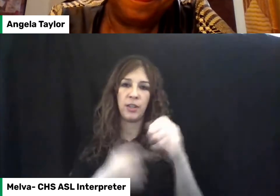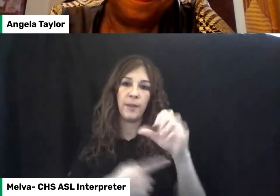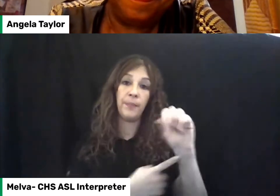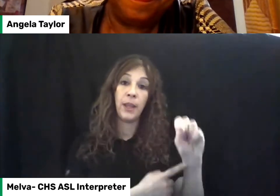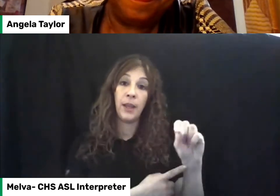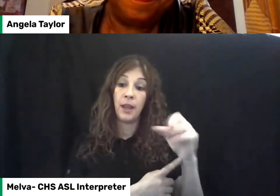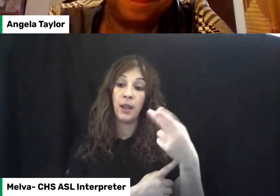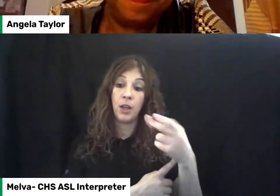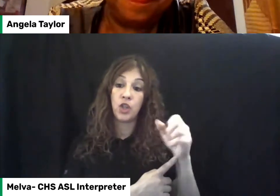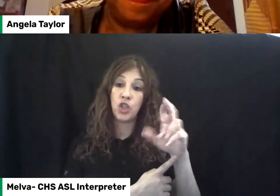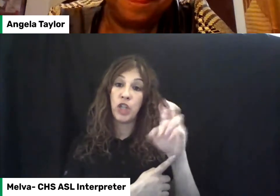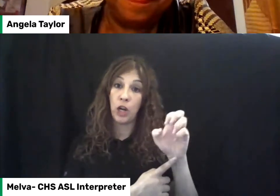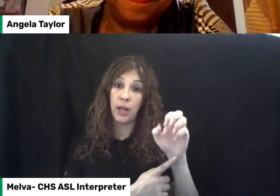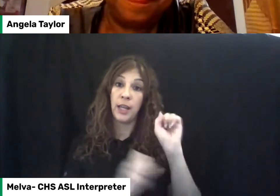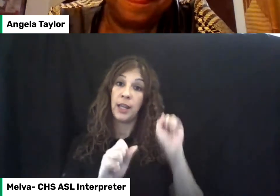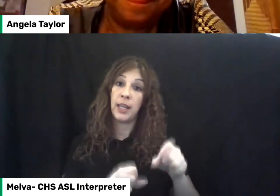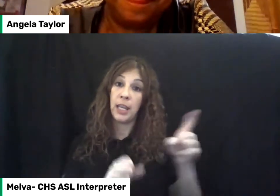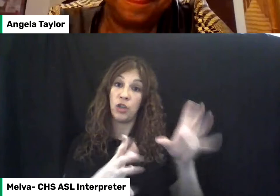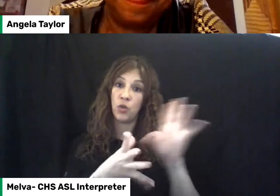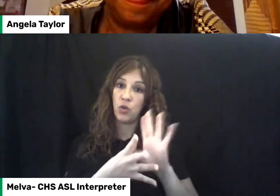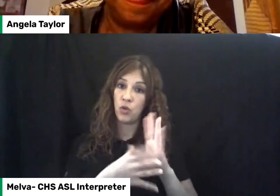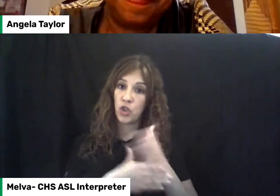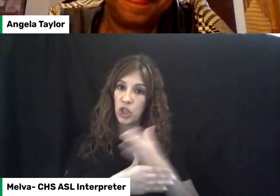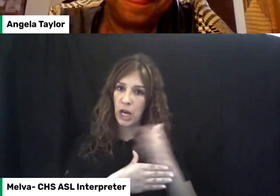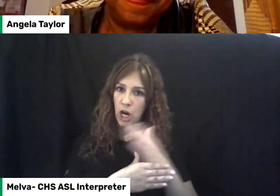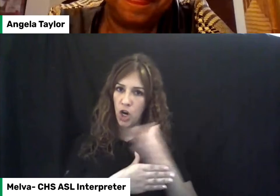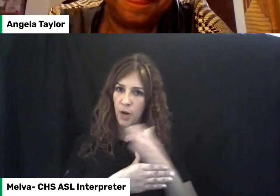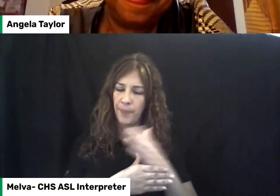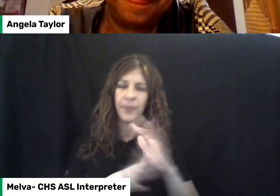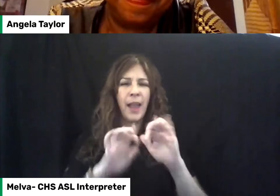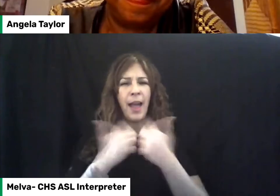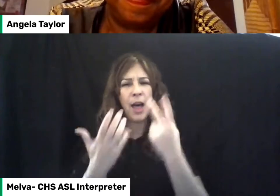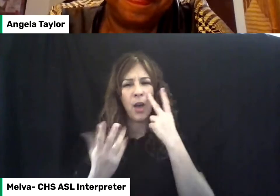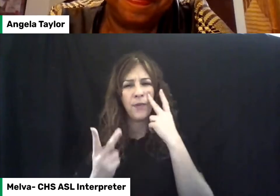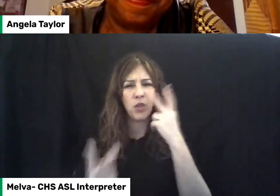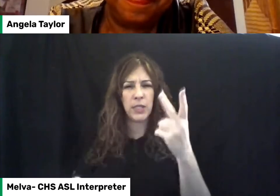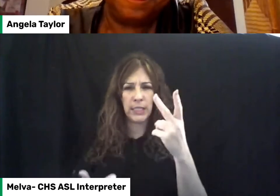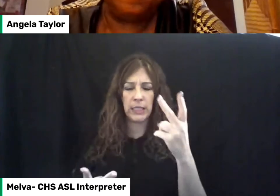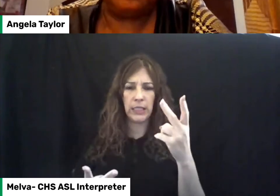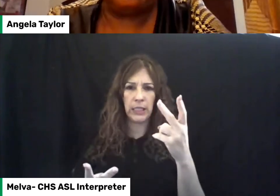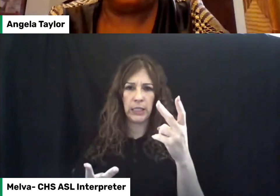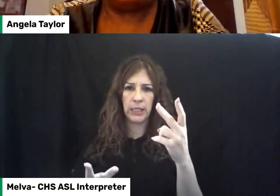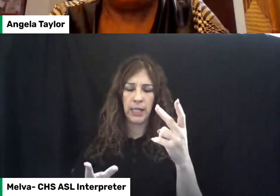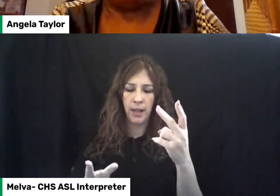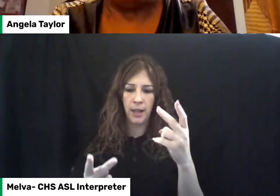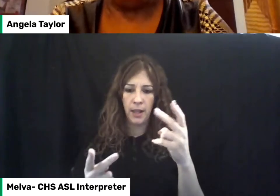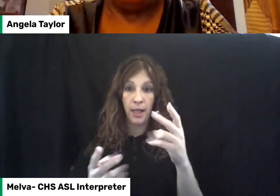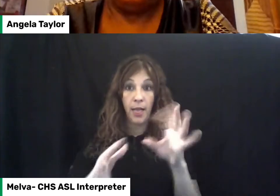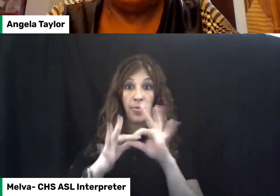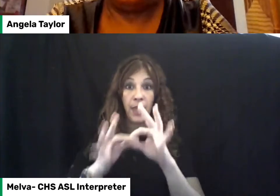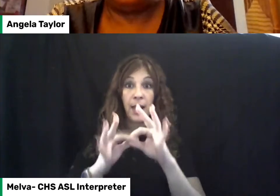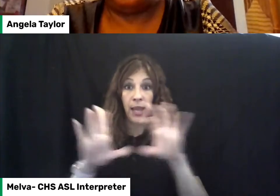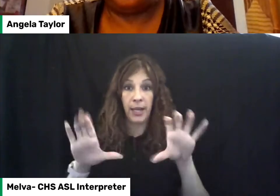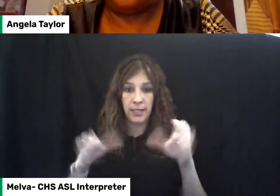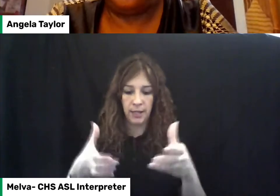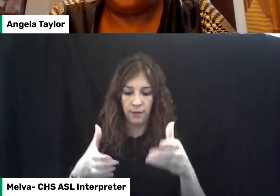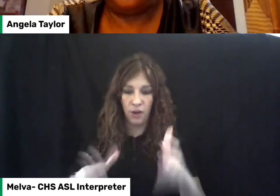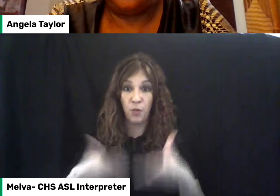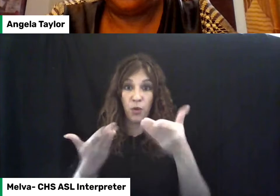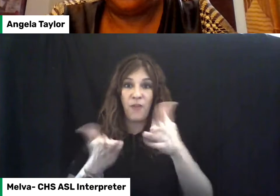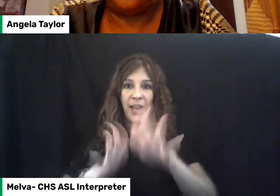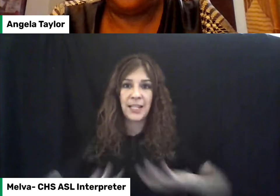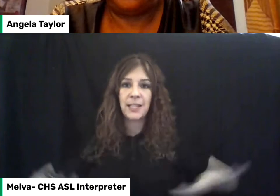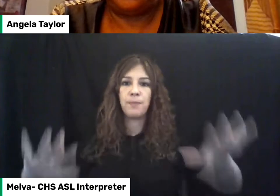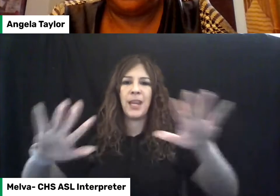bit about how have you seen the collective provide a space to sort of unify a